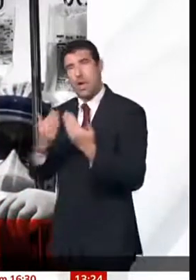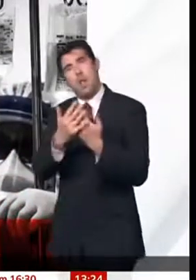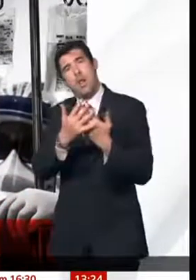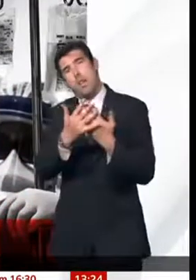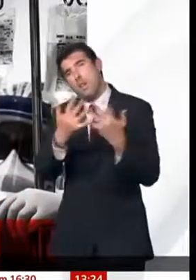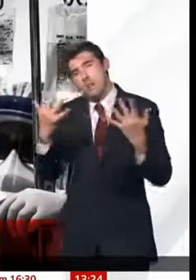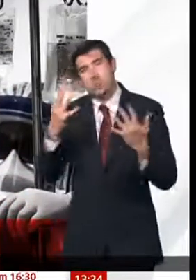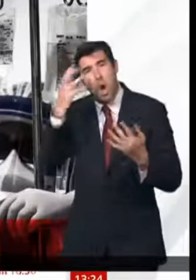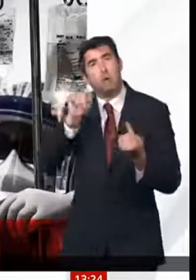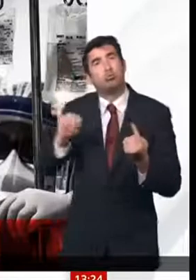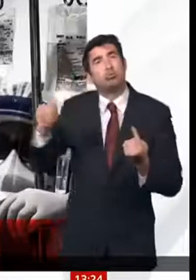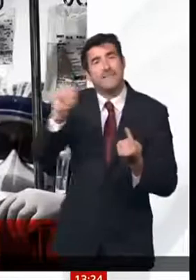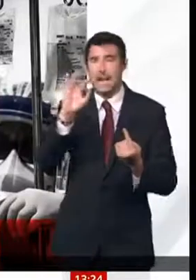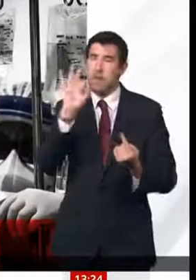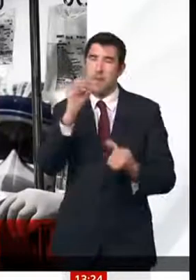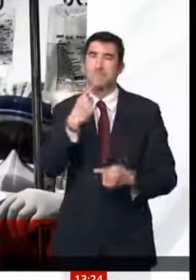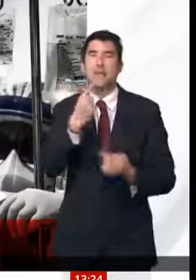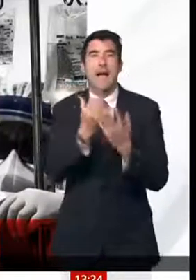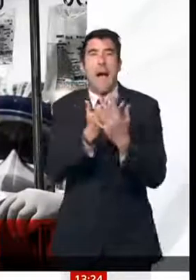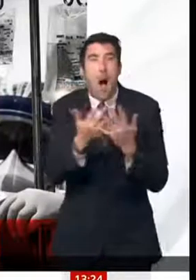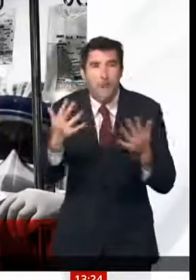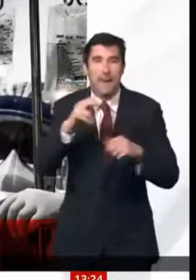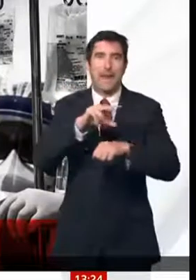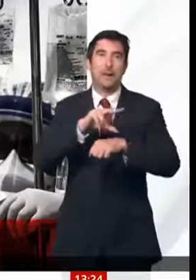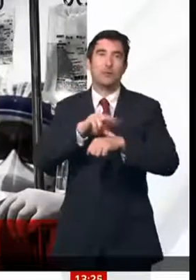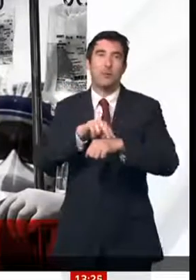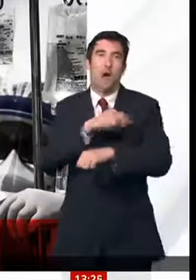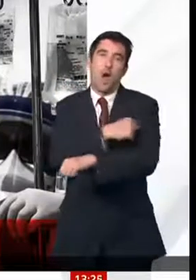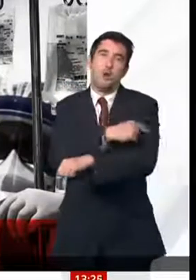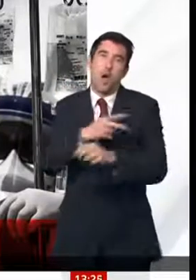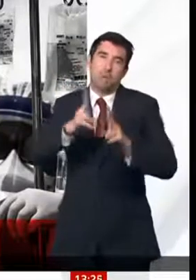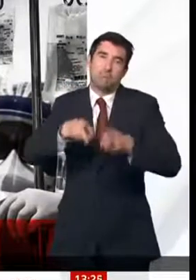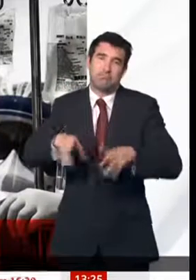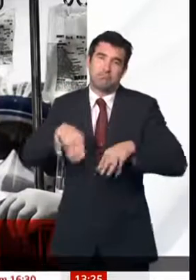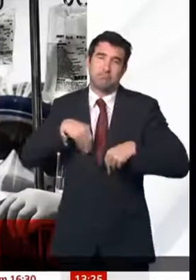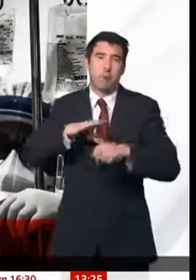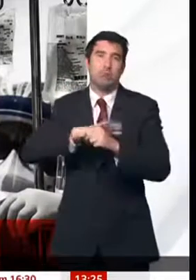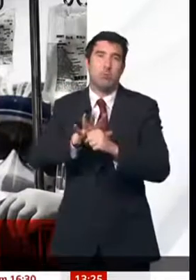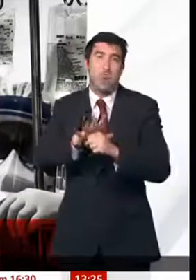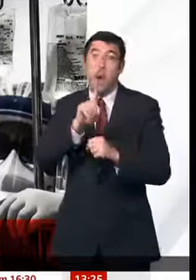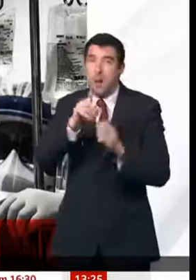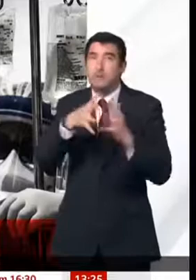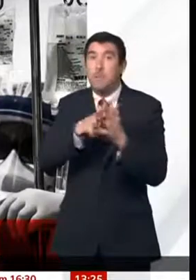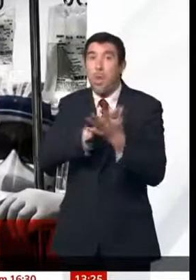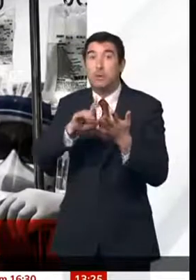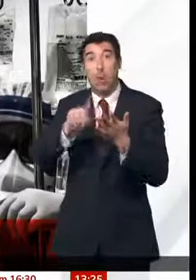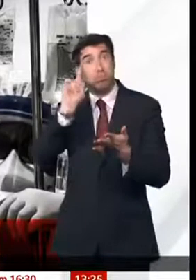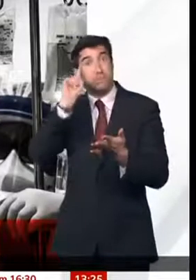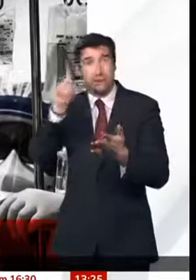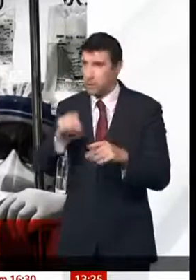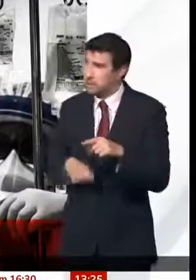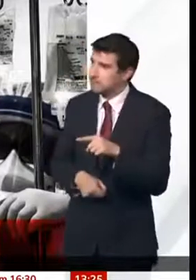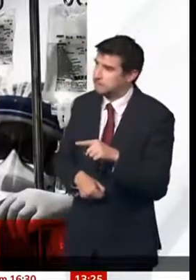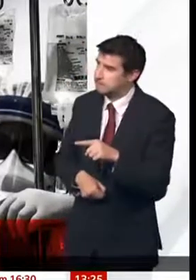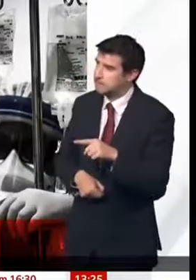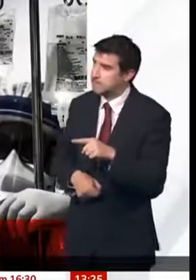Health Organization estimates it's at least 115,000. That's around 200 deaths a day, though it says the true figure